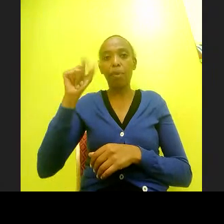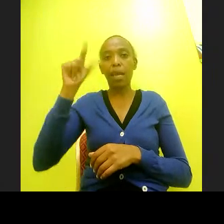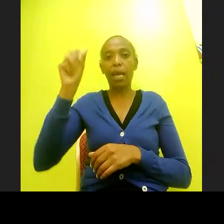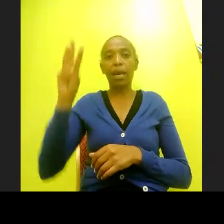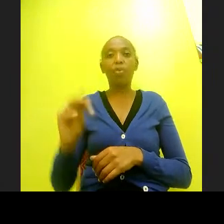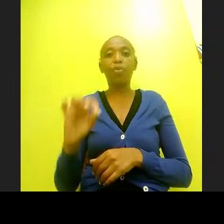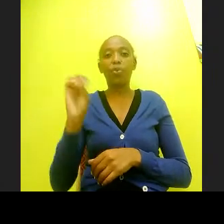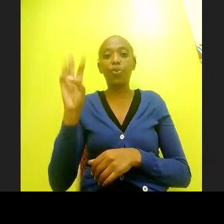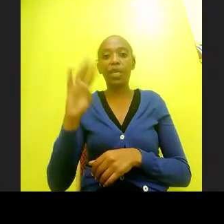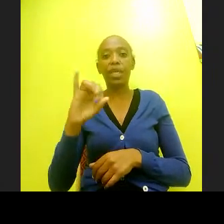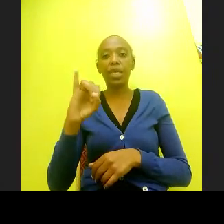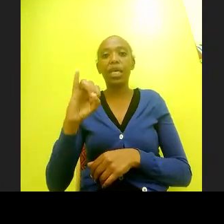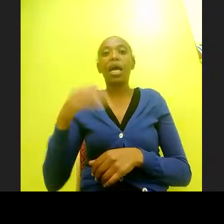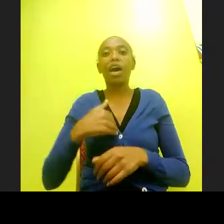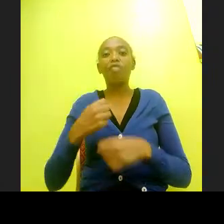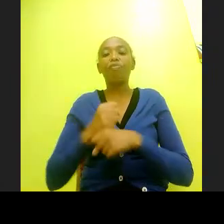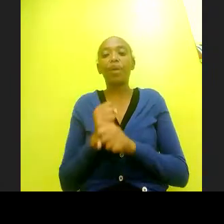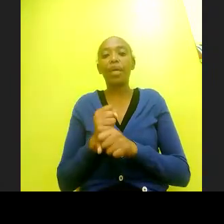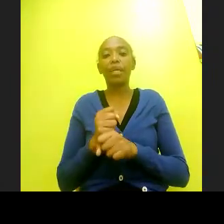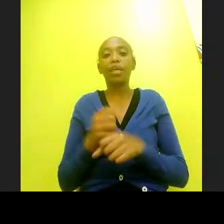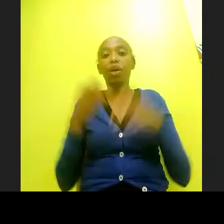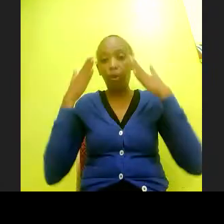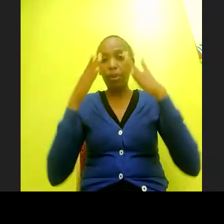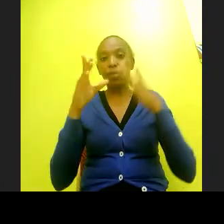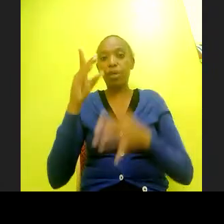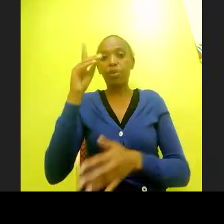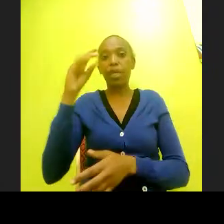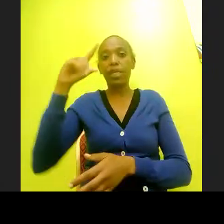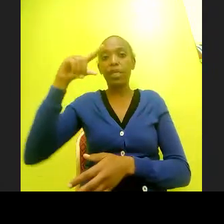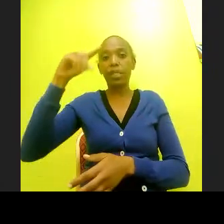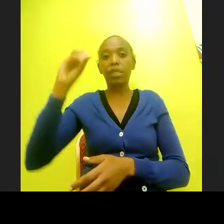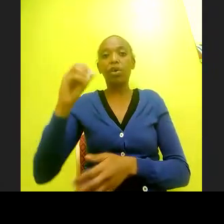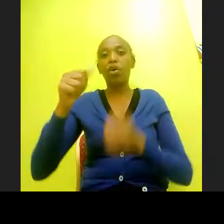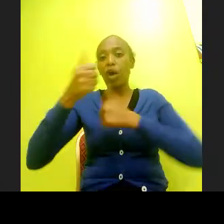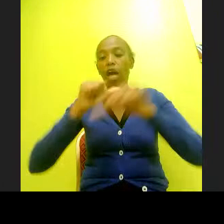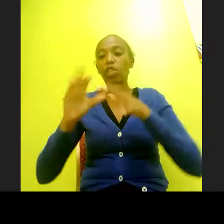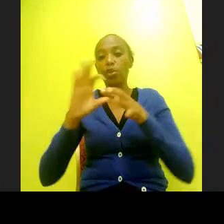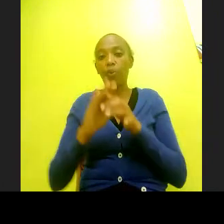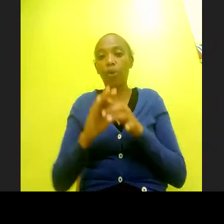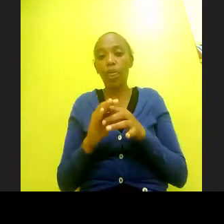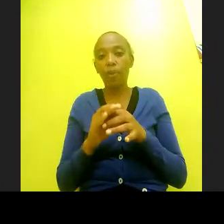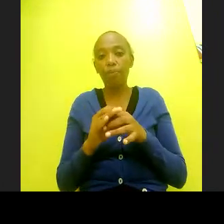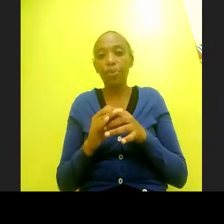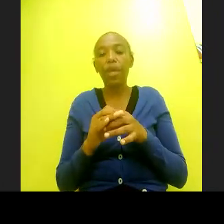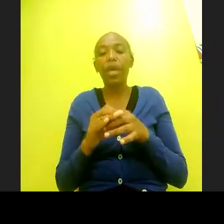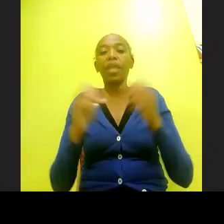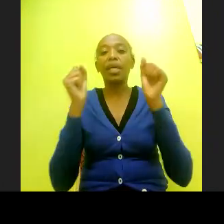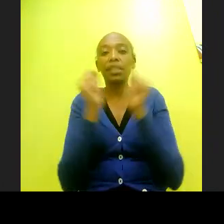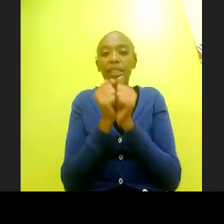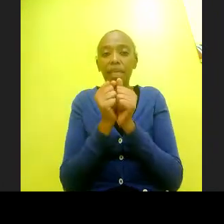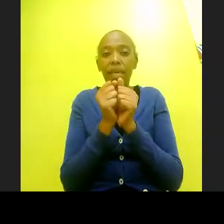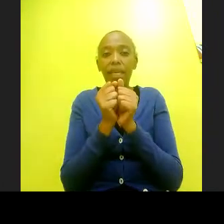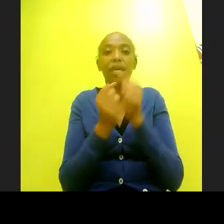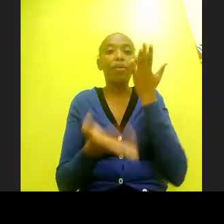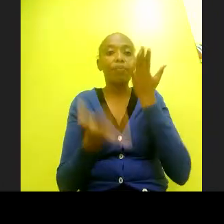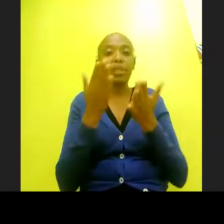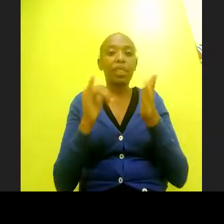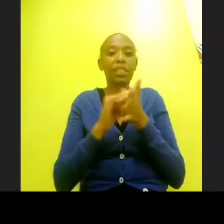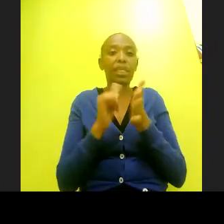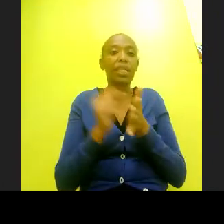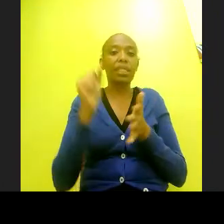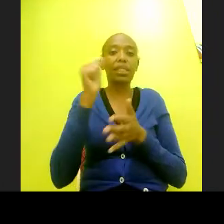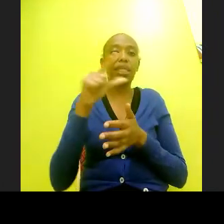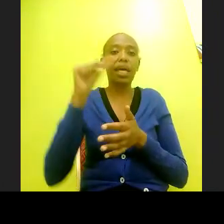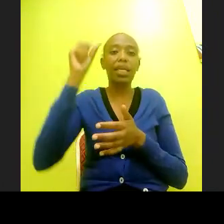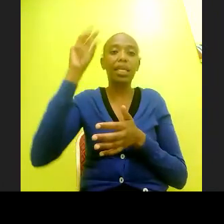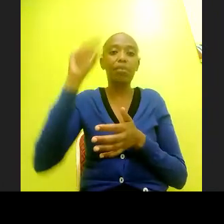to the EGR Action Coalition. And the 10 metrics that Salima just presented should be socialized with those leaders